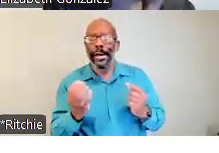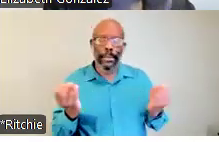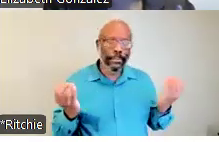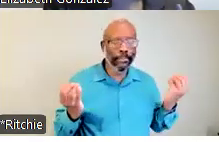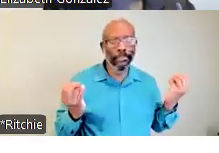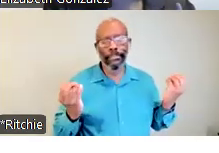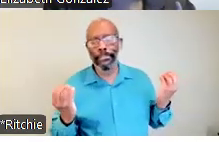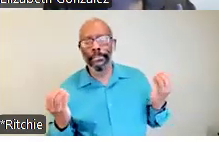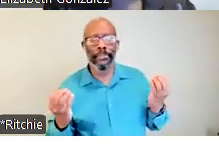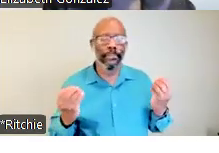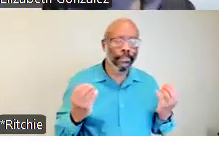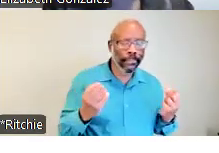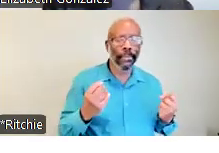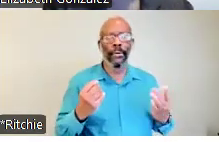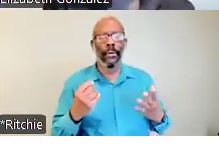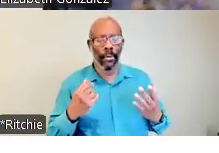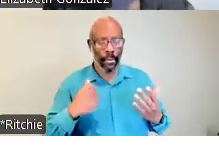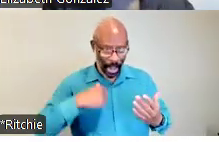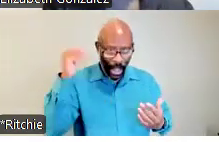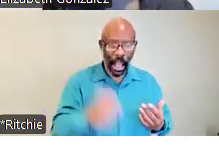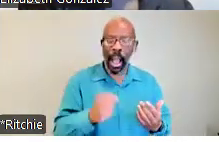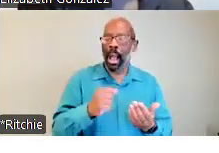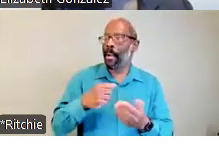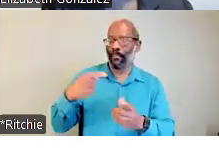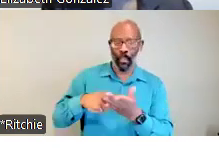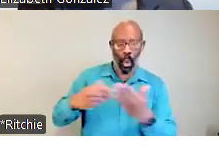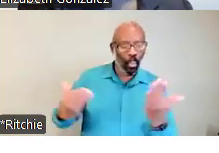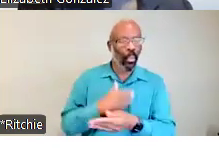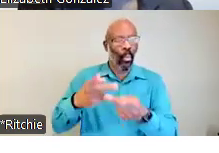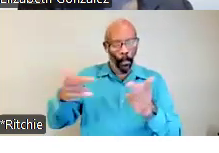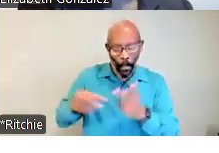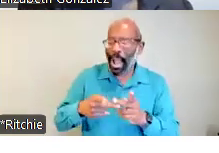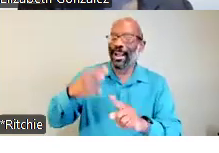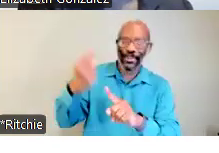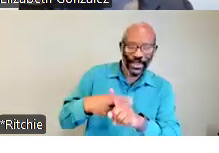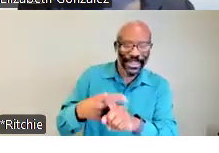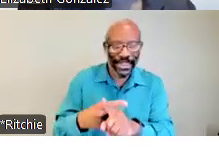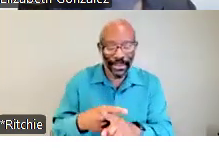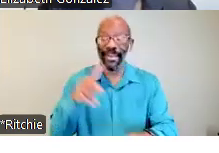place to rent, the bankruptcy might actually make that hard for you.